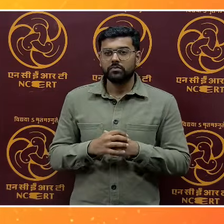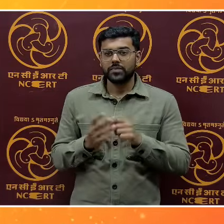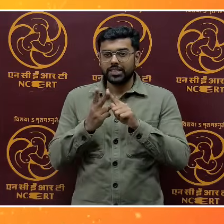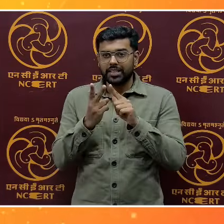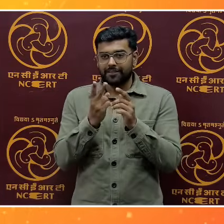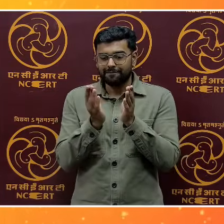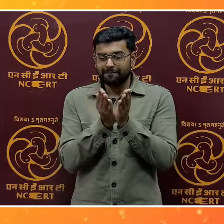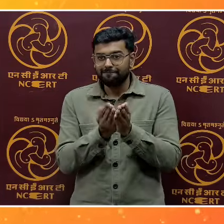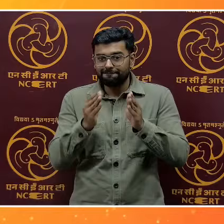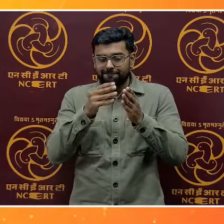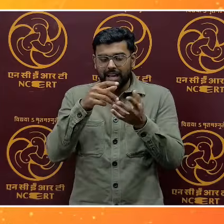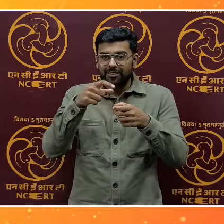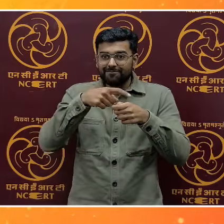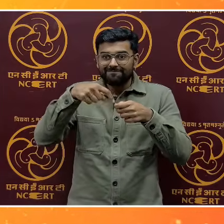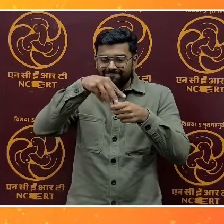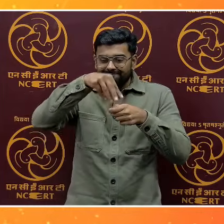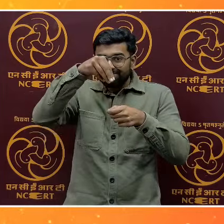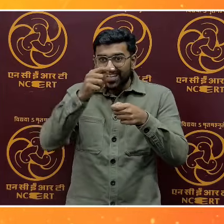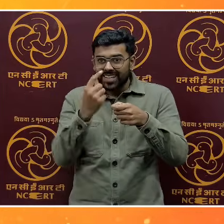curved surface area,